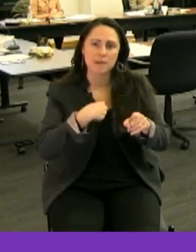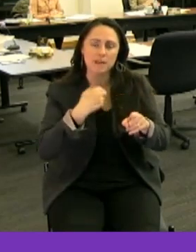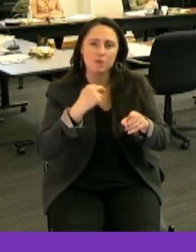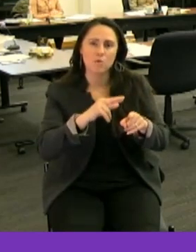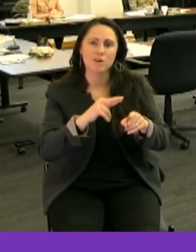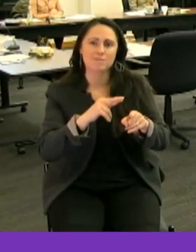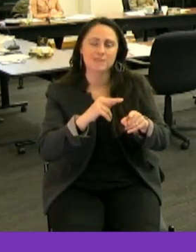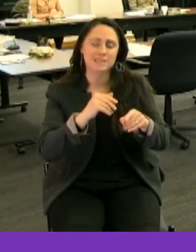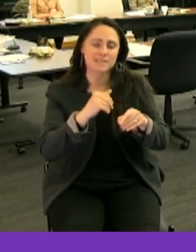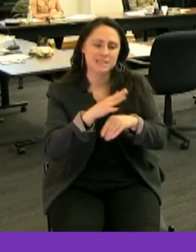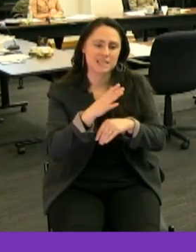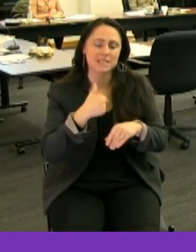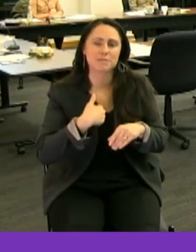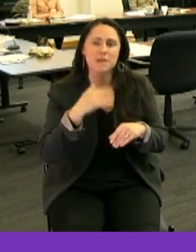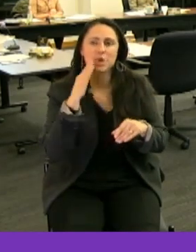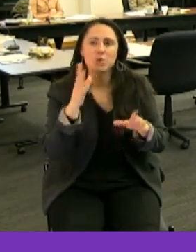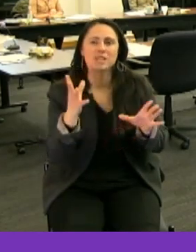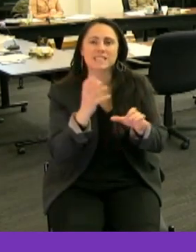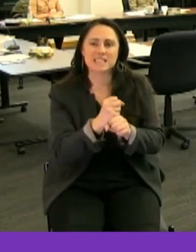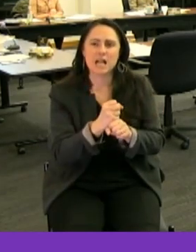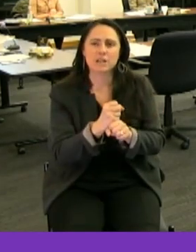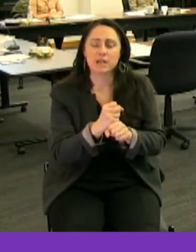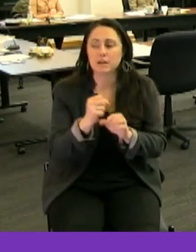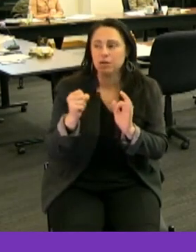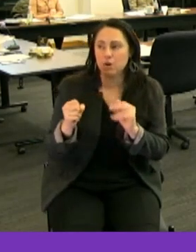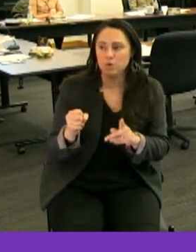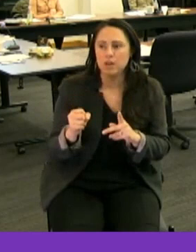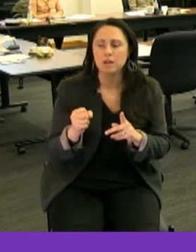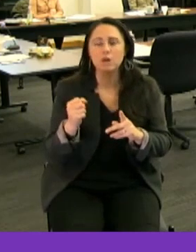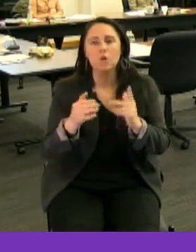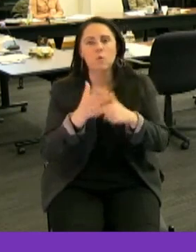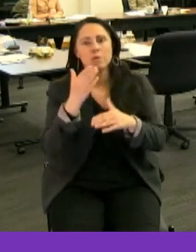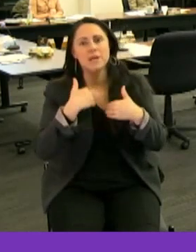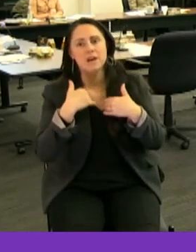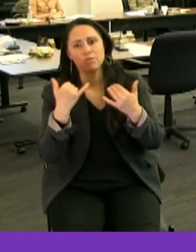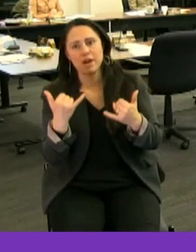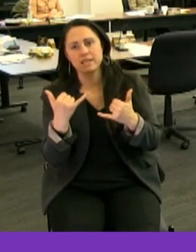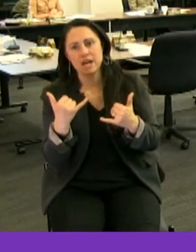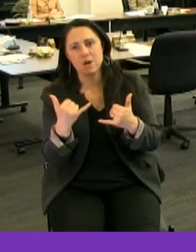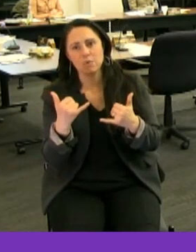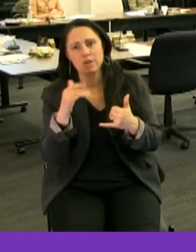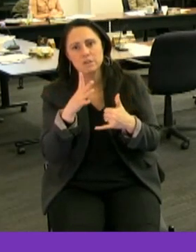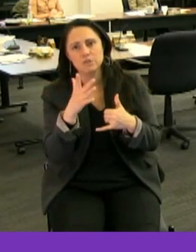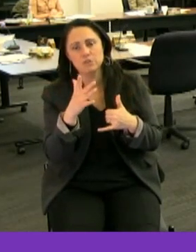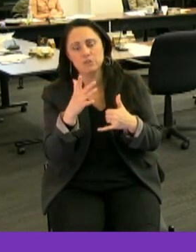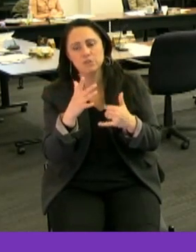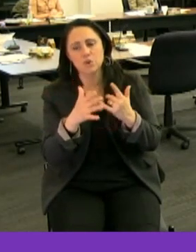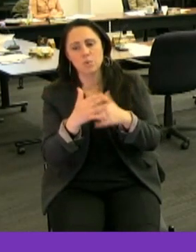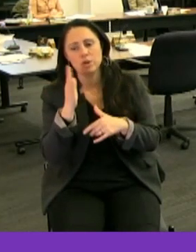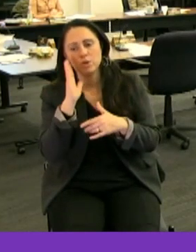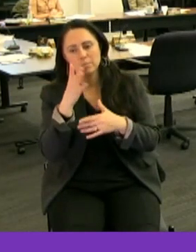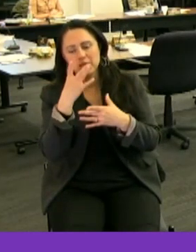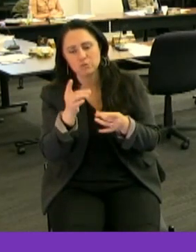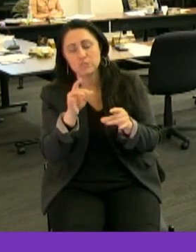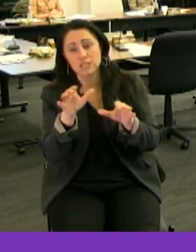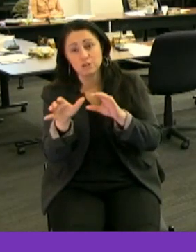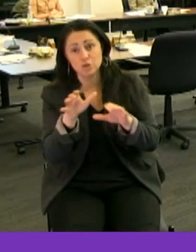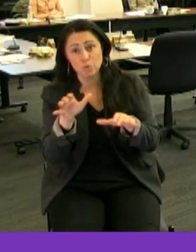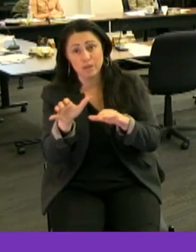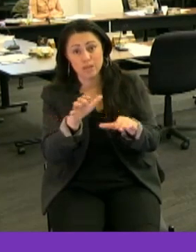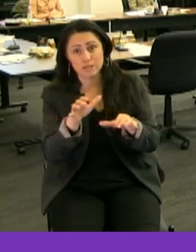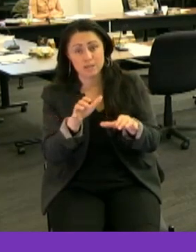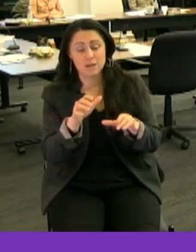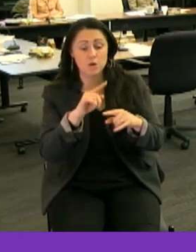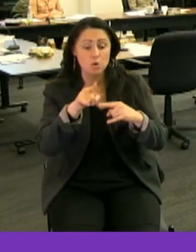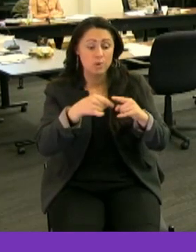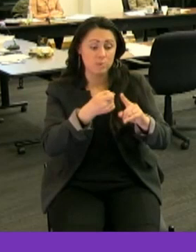send it to me, and we'll consolidate. Yes. Okay. Yeah. So what we have right now is your preferred, what you'd be interested in doing as